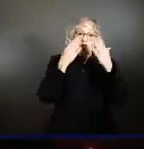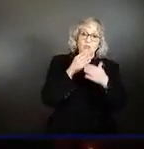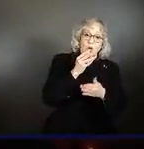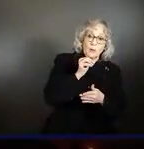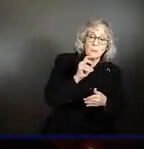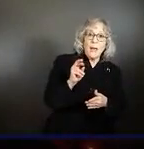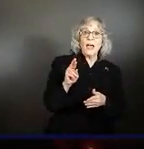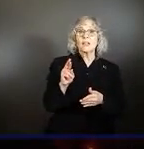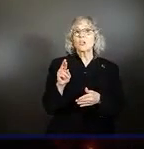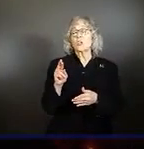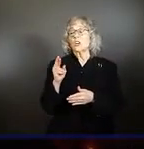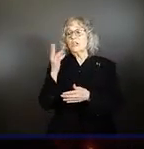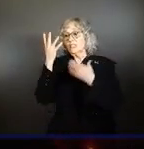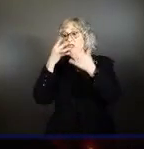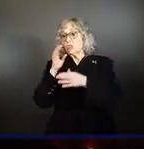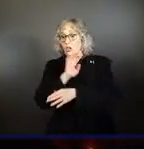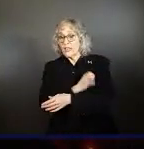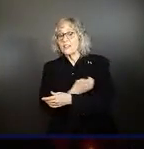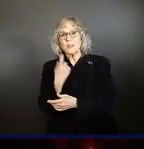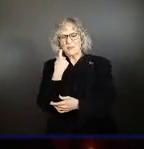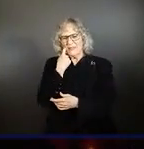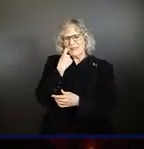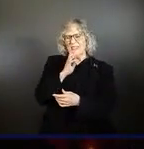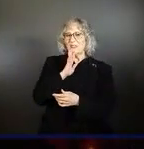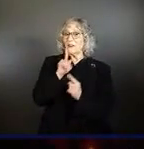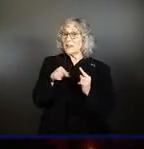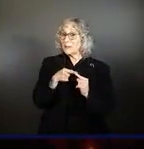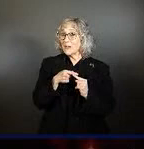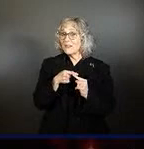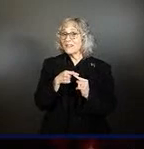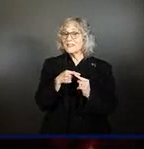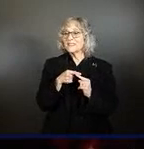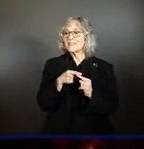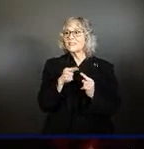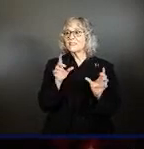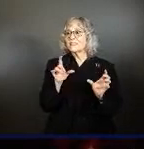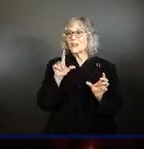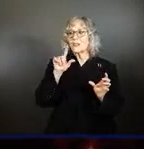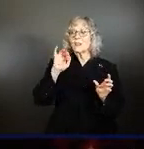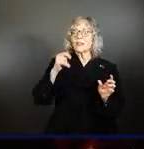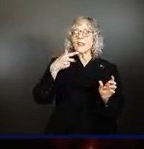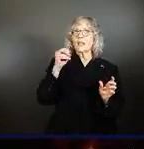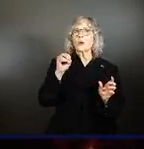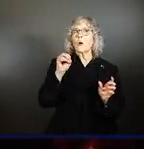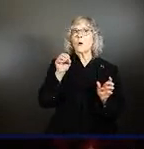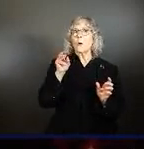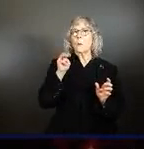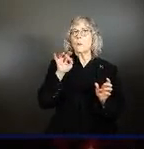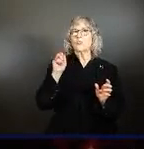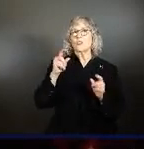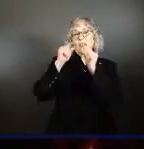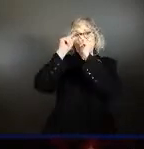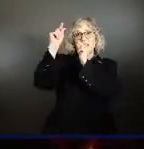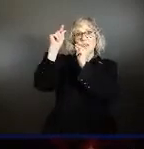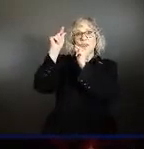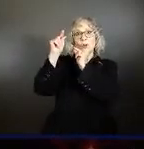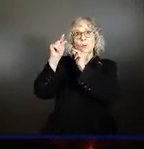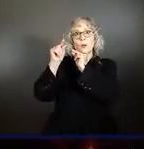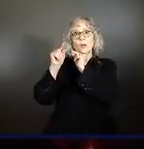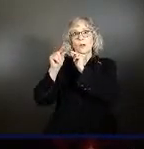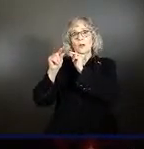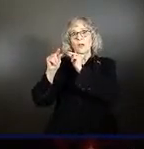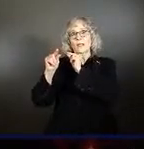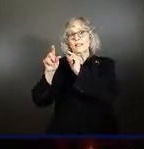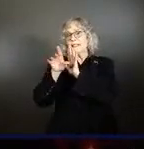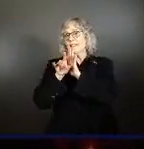energy that we were just talking about, the LIGO mission, the LIGO telescope that measures gravitational